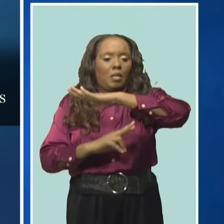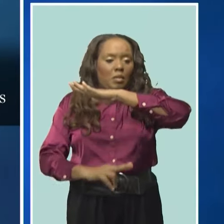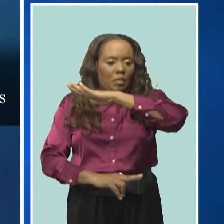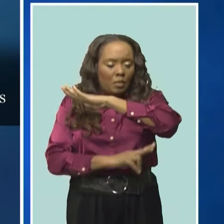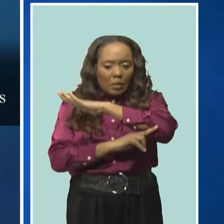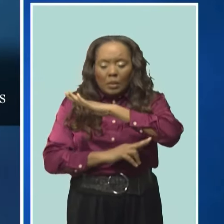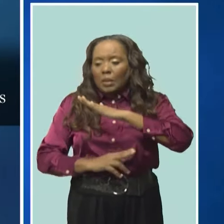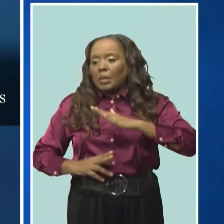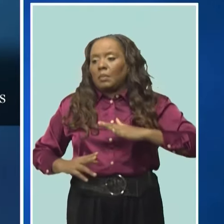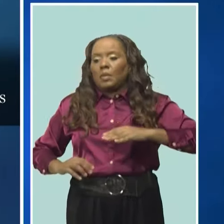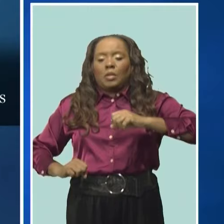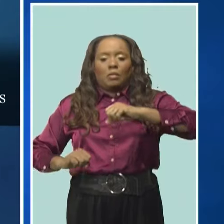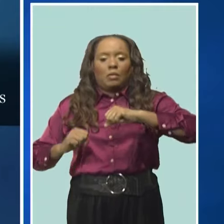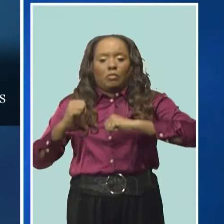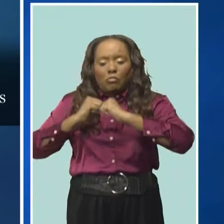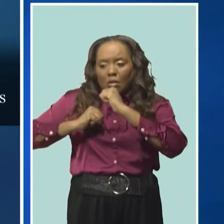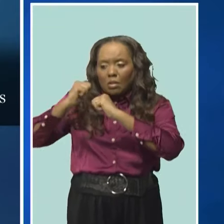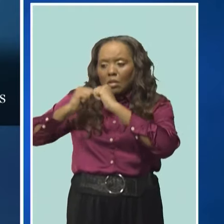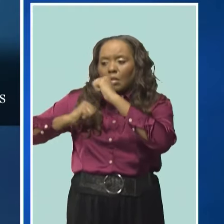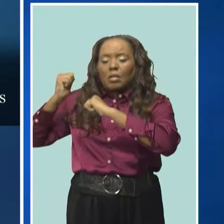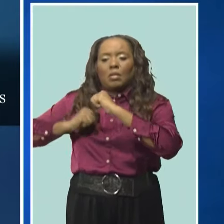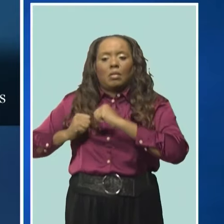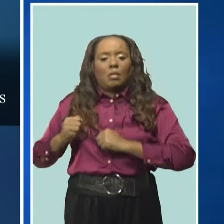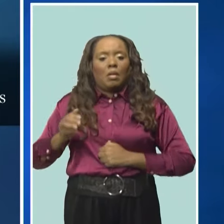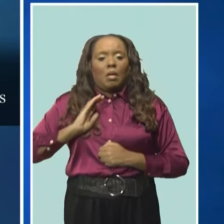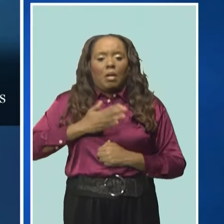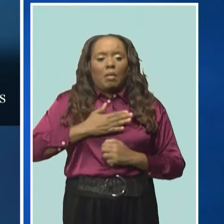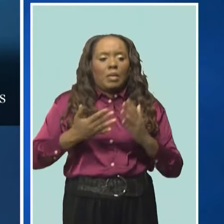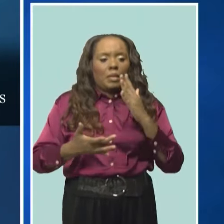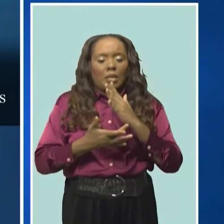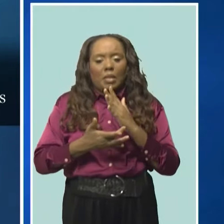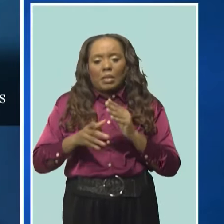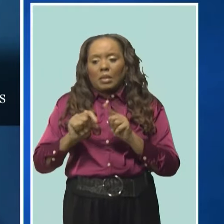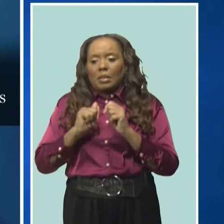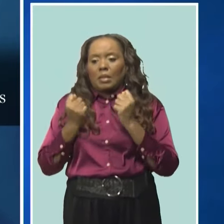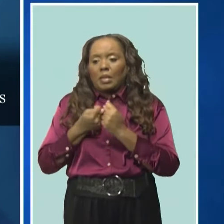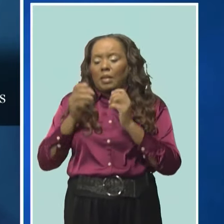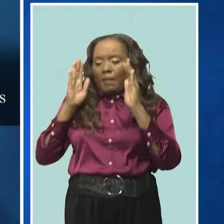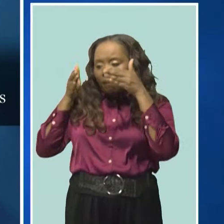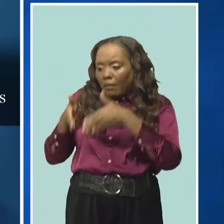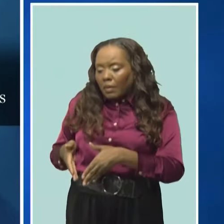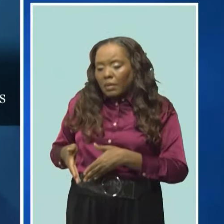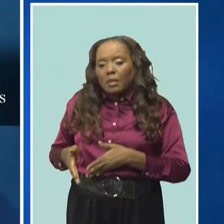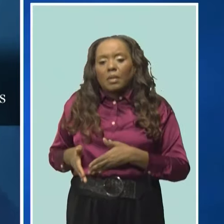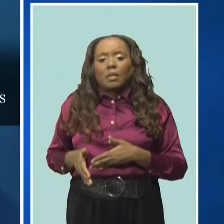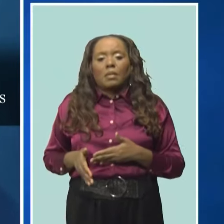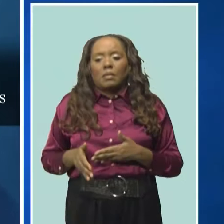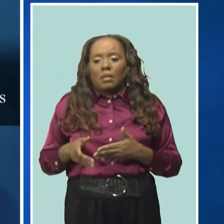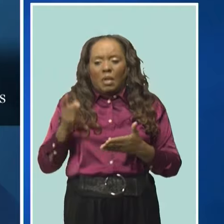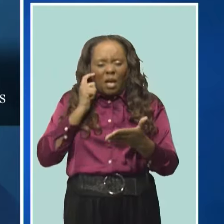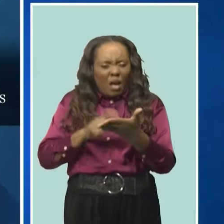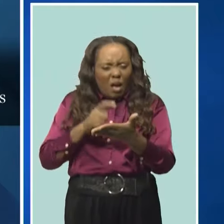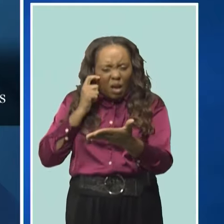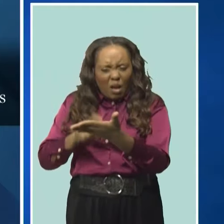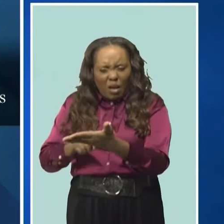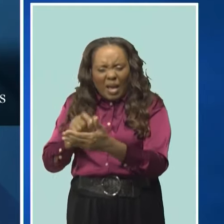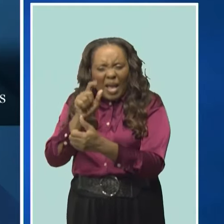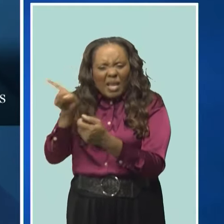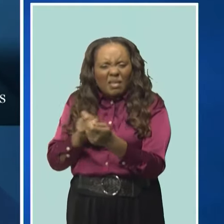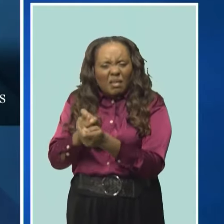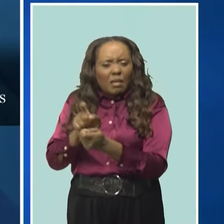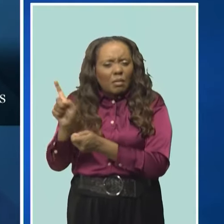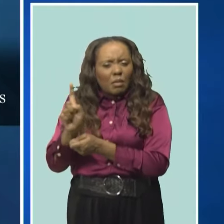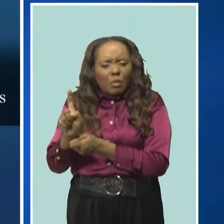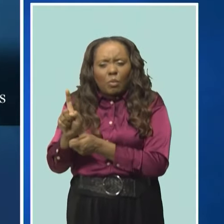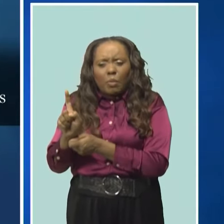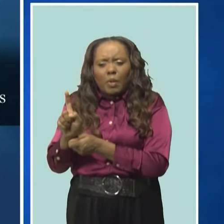island. Much of the work of our technical teams is currently focused on geotagging each location, inspecting and collecting information